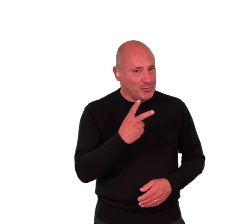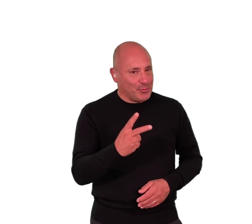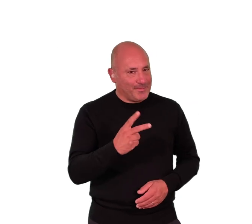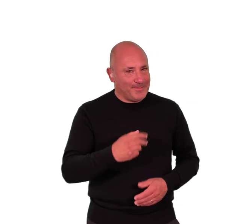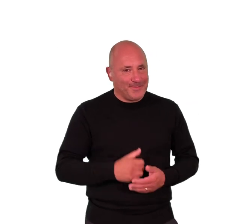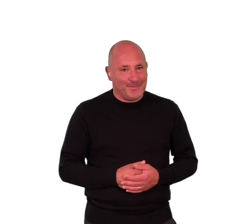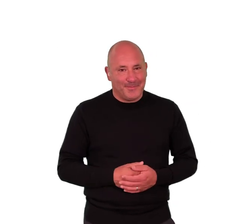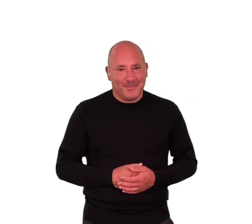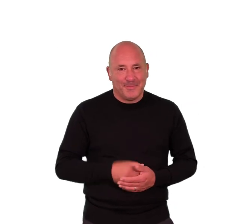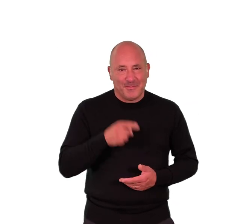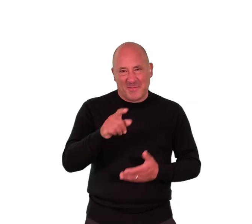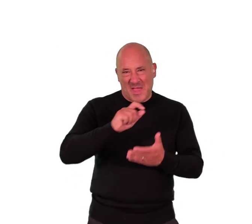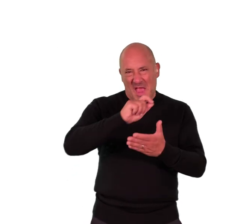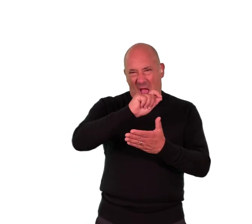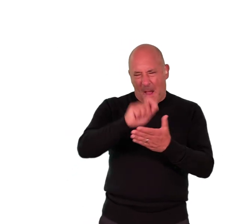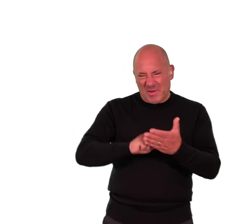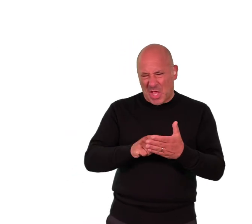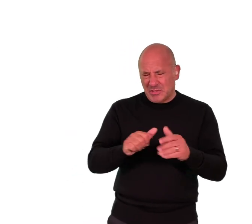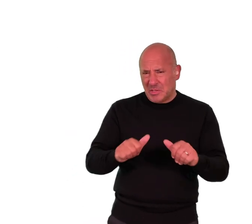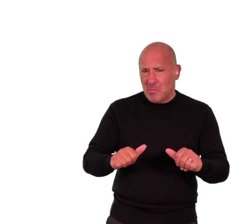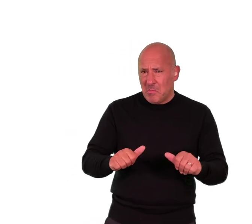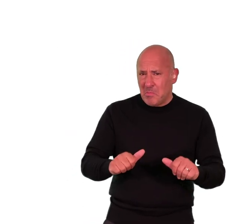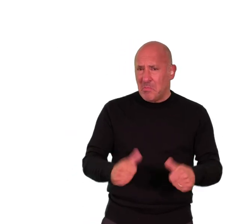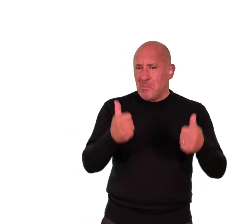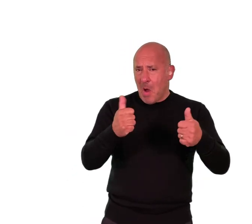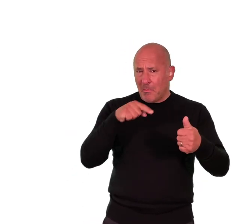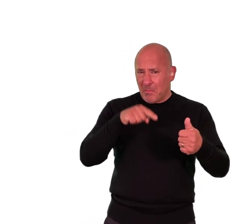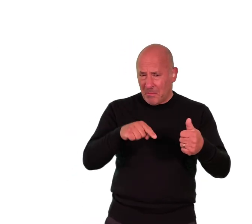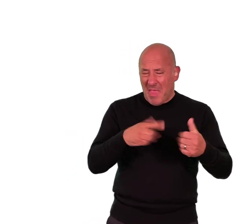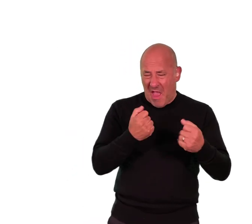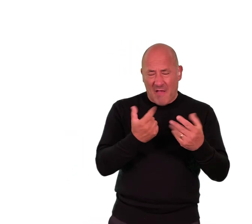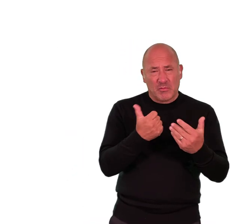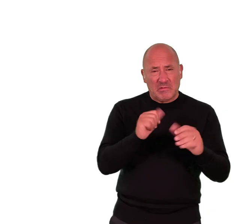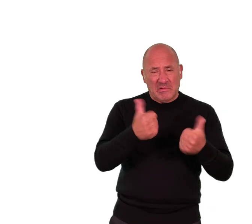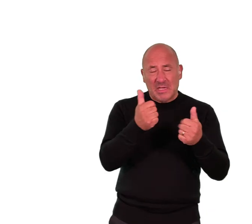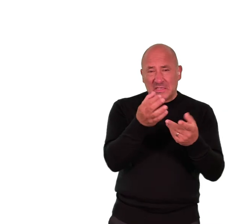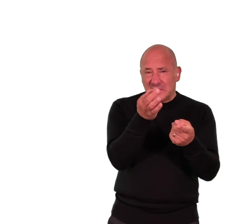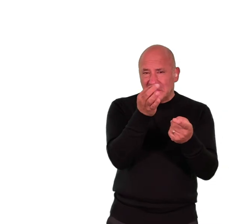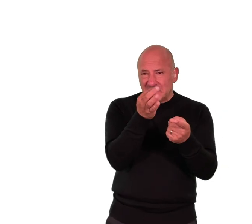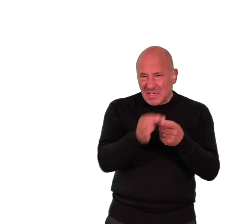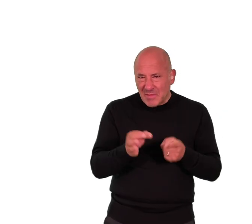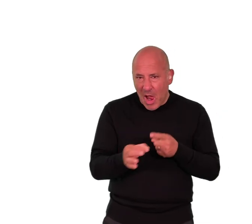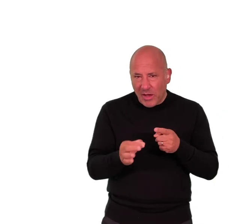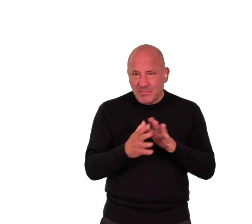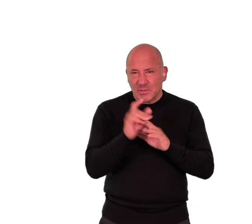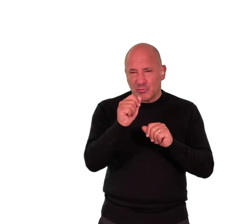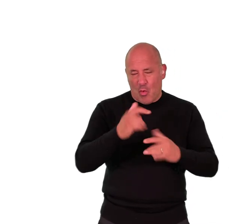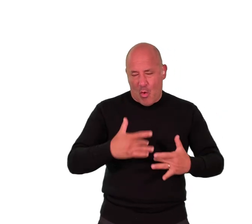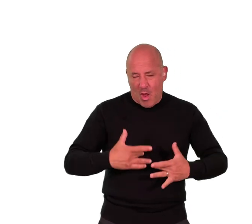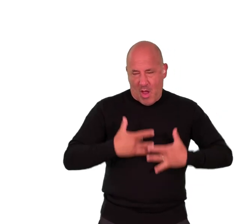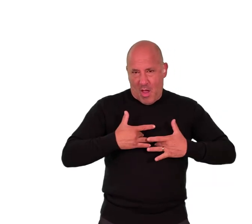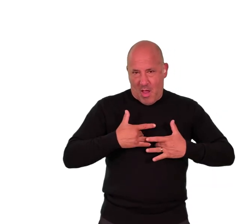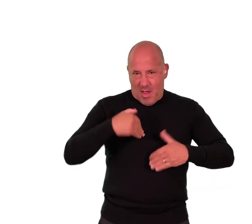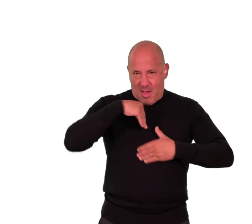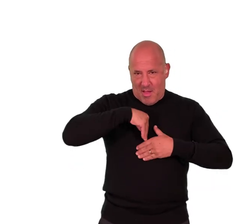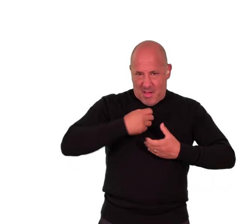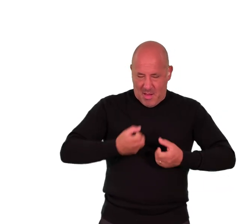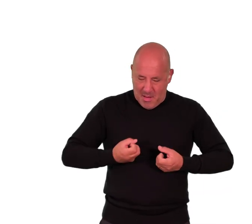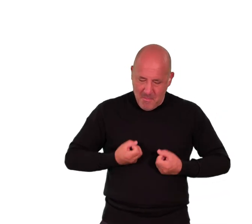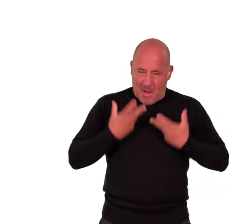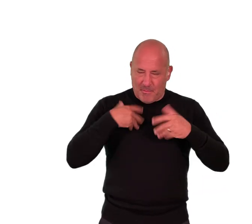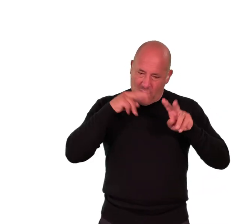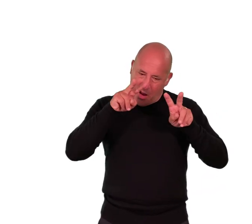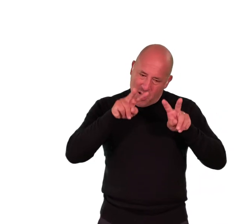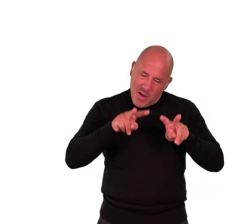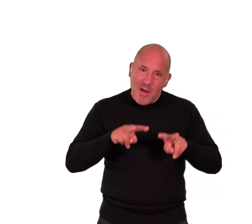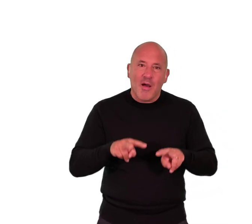Top tip number 2. Strong applications provide really specific detail, and they allow your personal